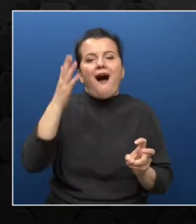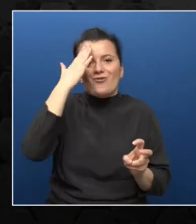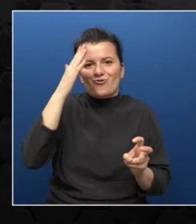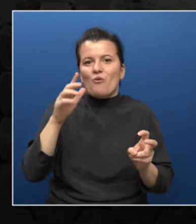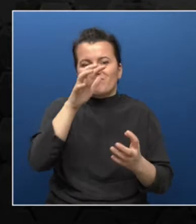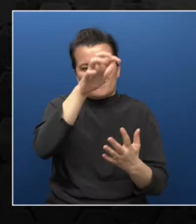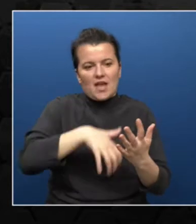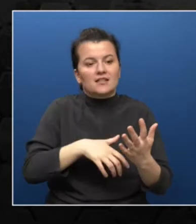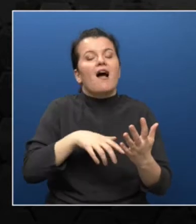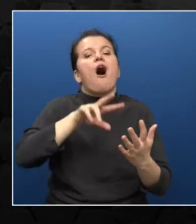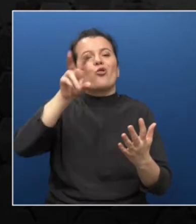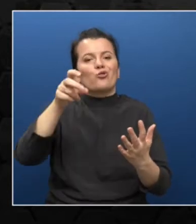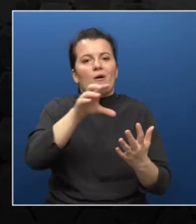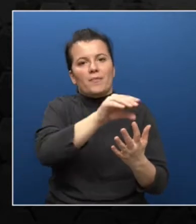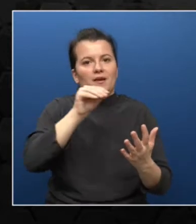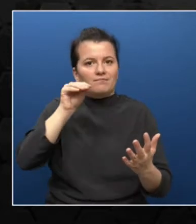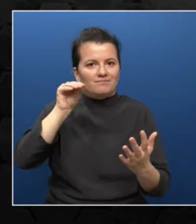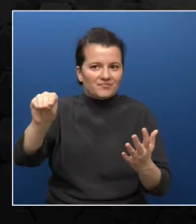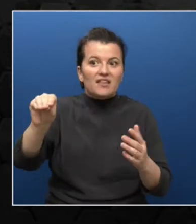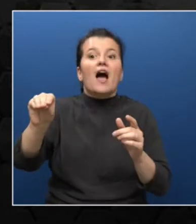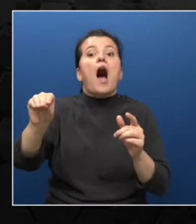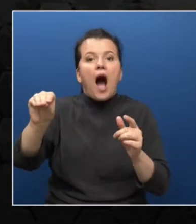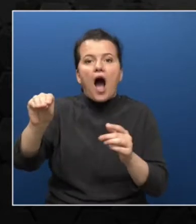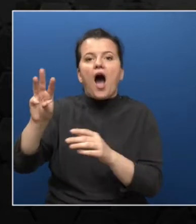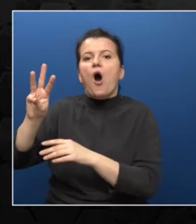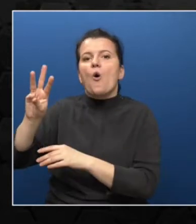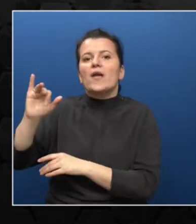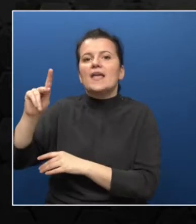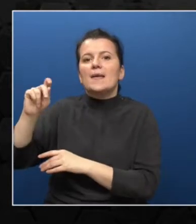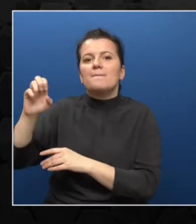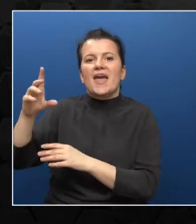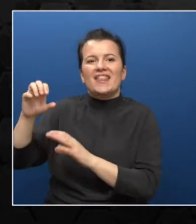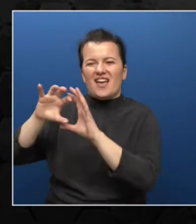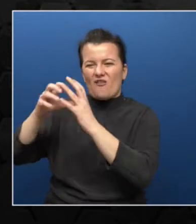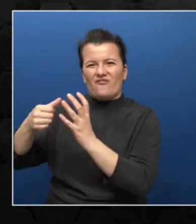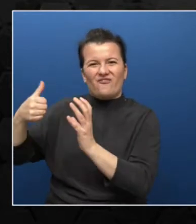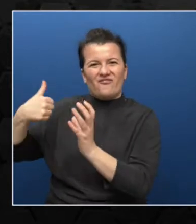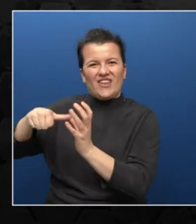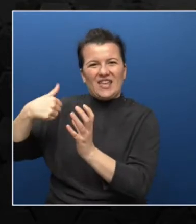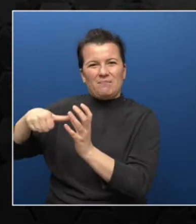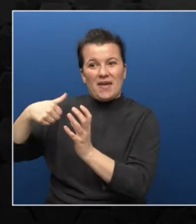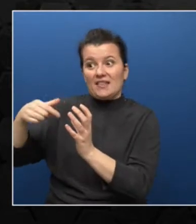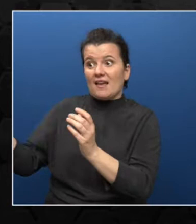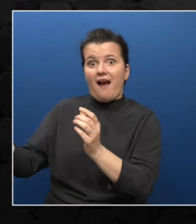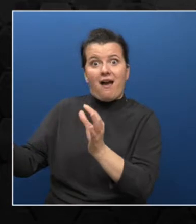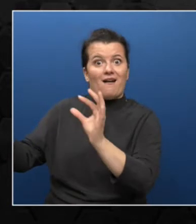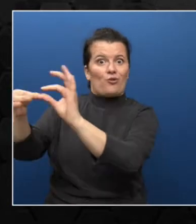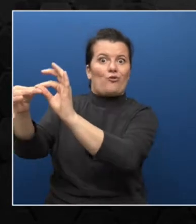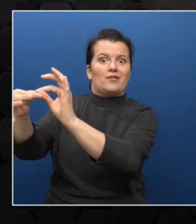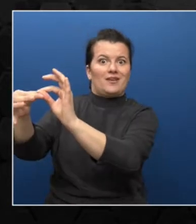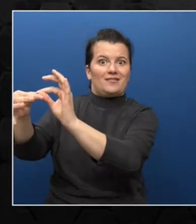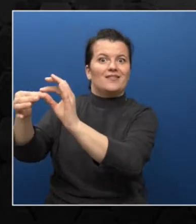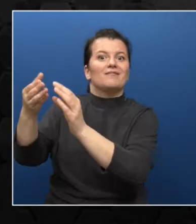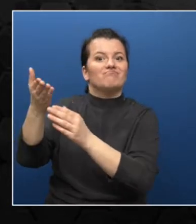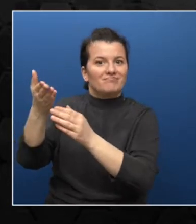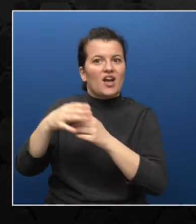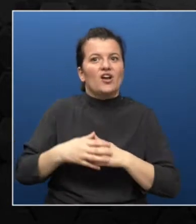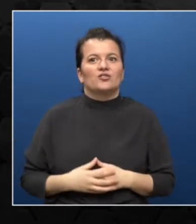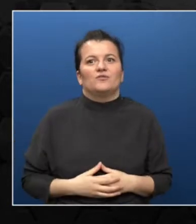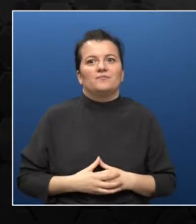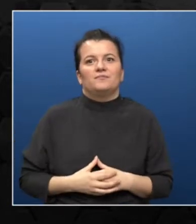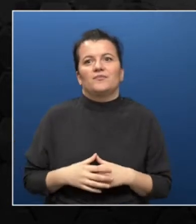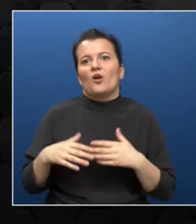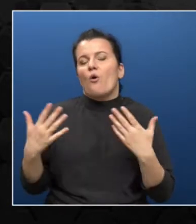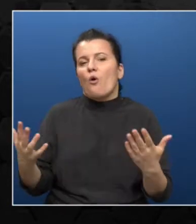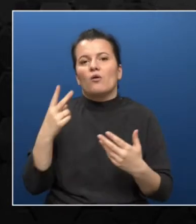from Wikipedia. And personally identifiable information, that's basically information that can be used to identify